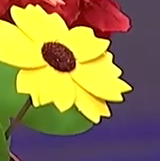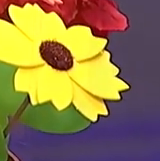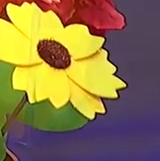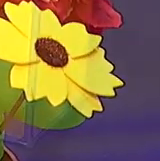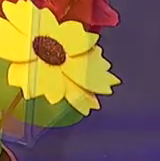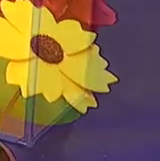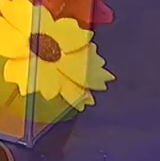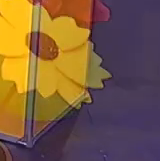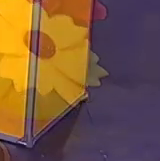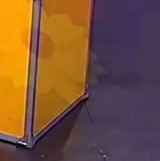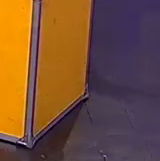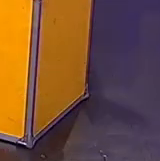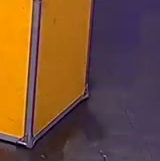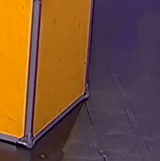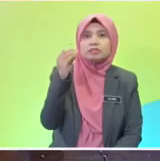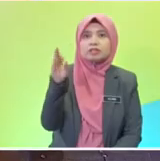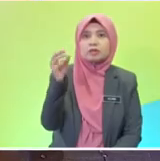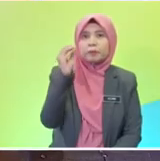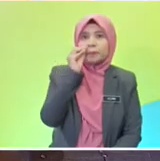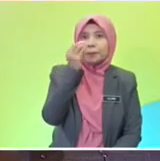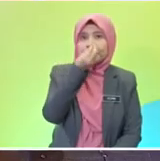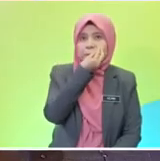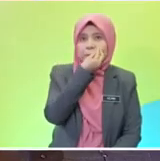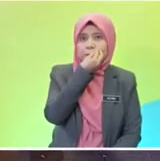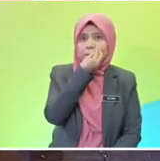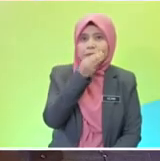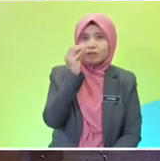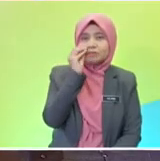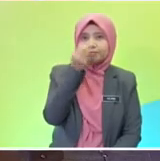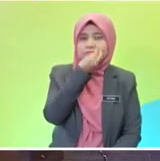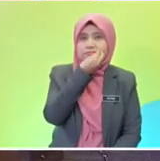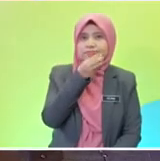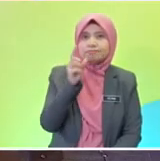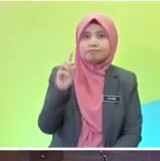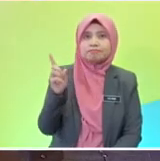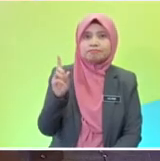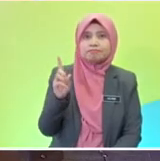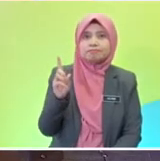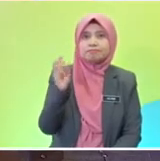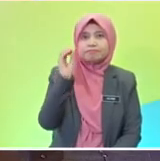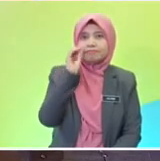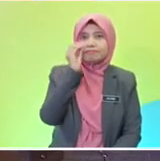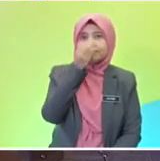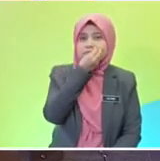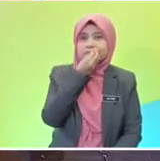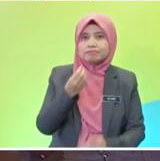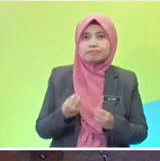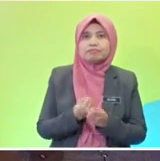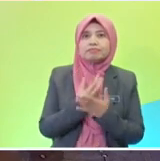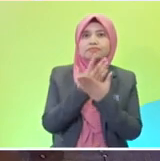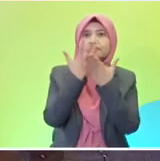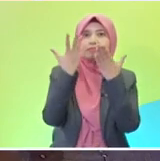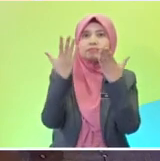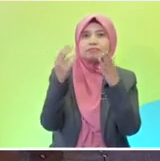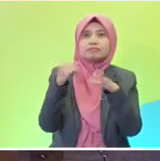Sing a song of flowers, flowers all around, flowers that are growing,